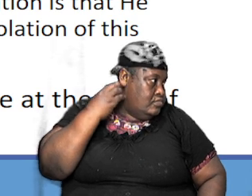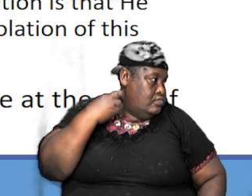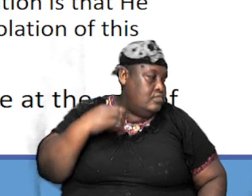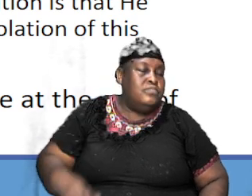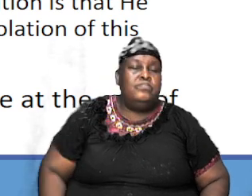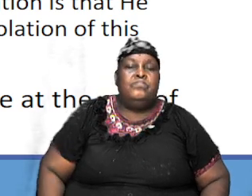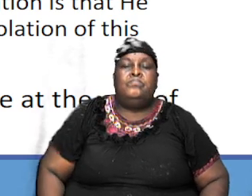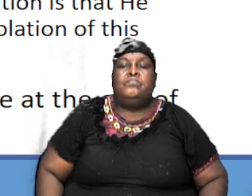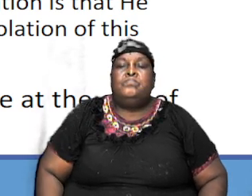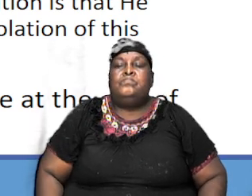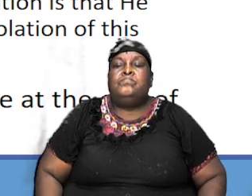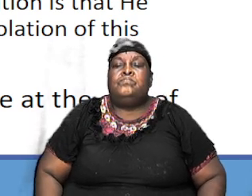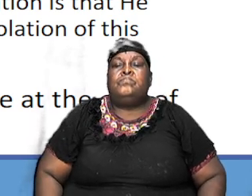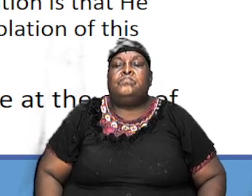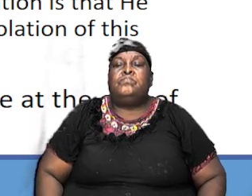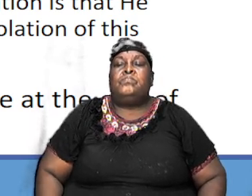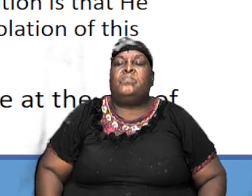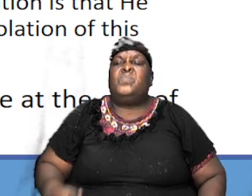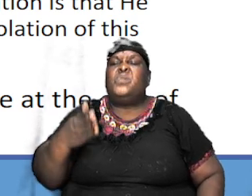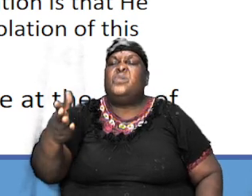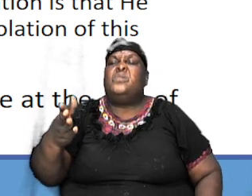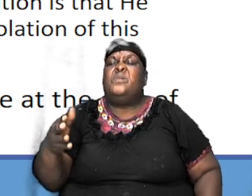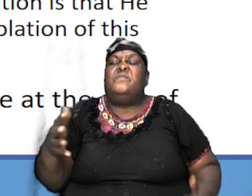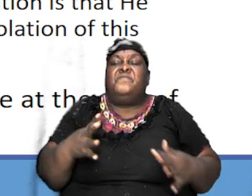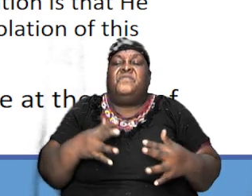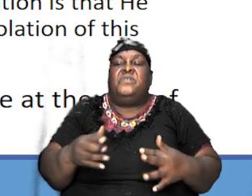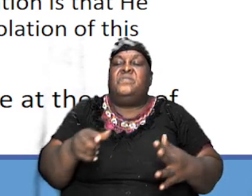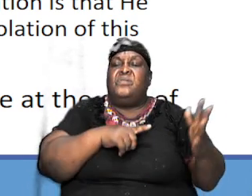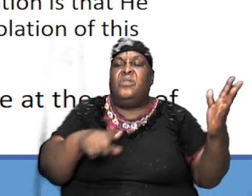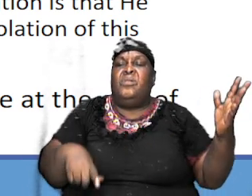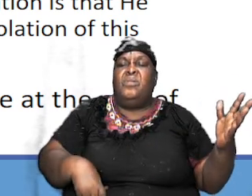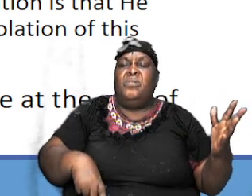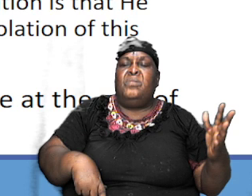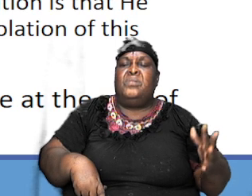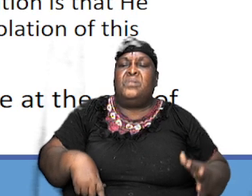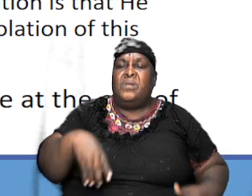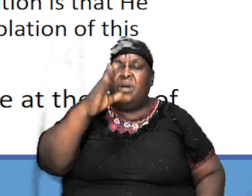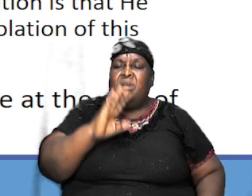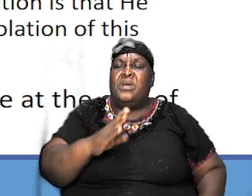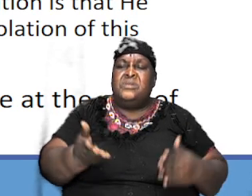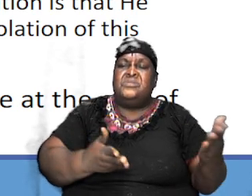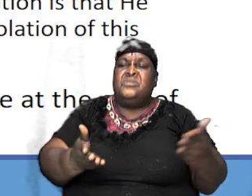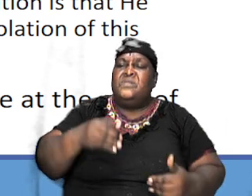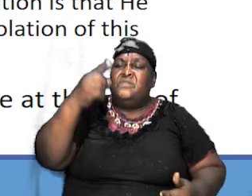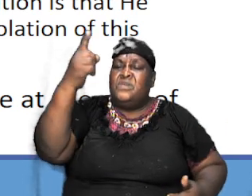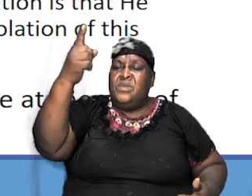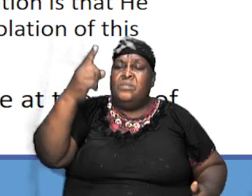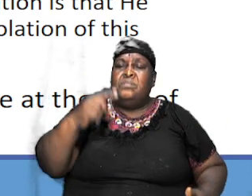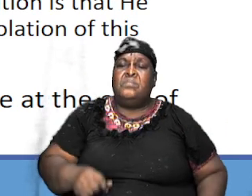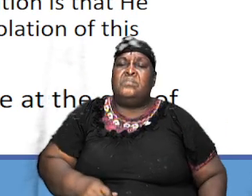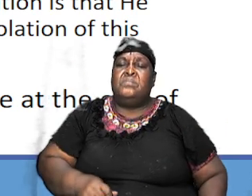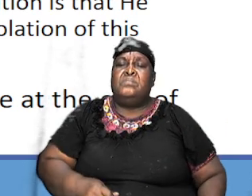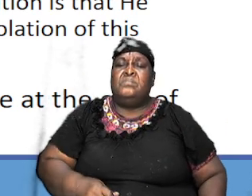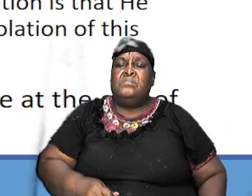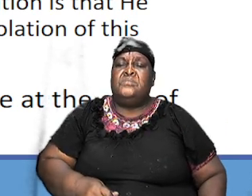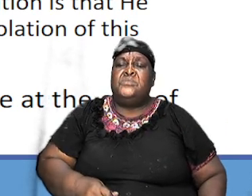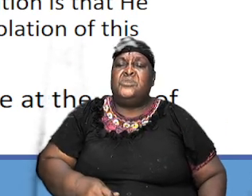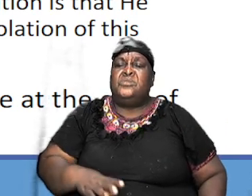He said, thou shalt fear the Lord thy God and serve him. Right?